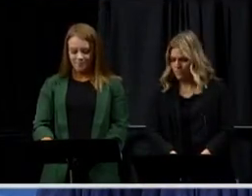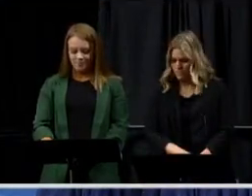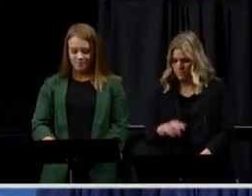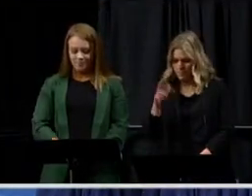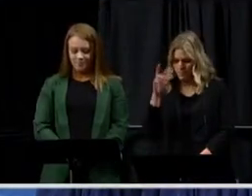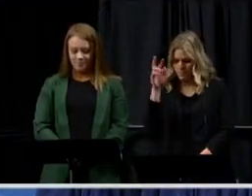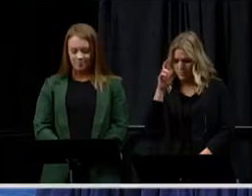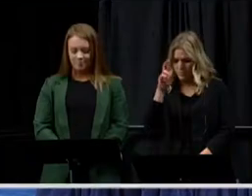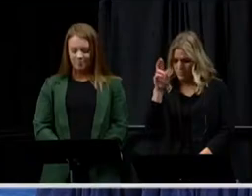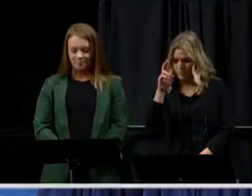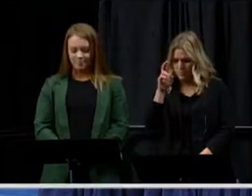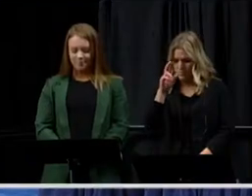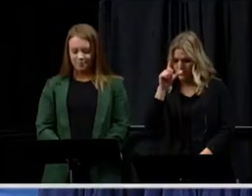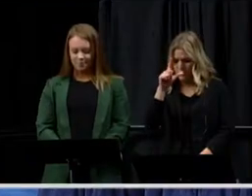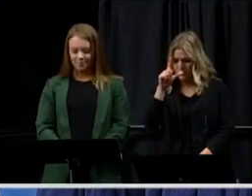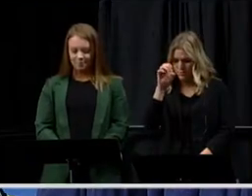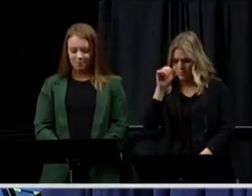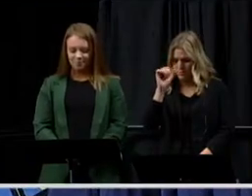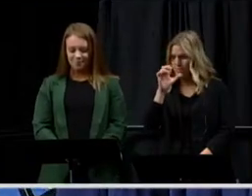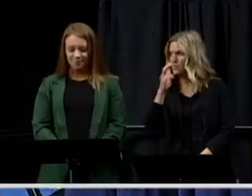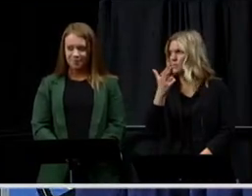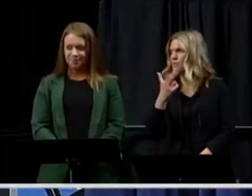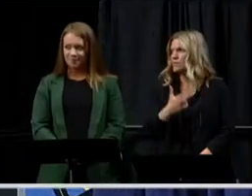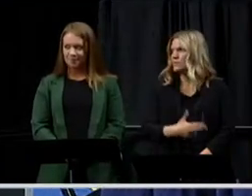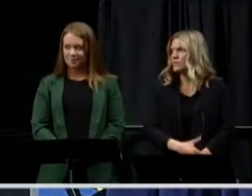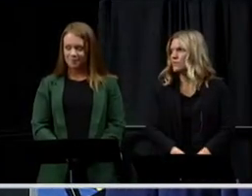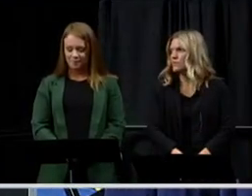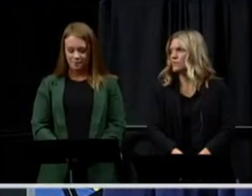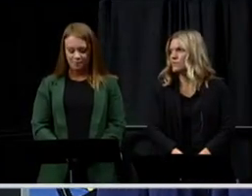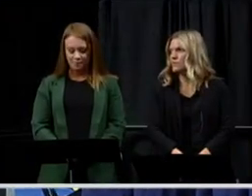Rakari Raquel Leach.